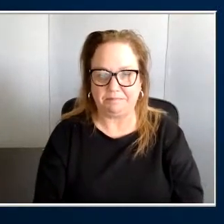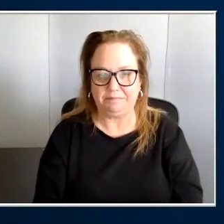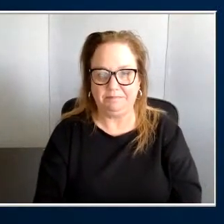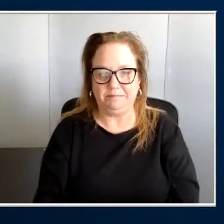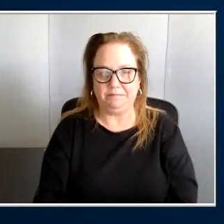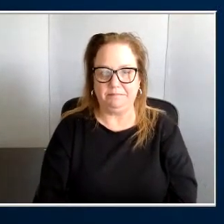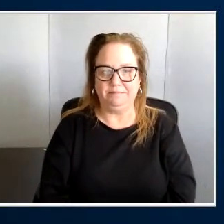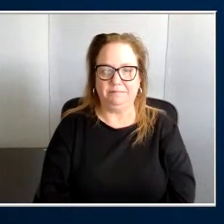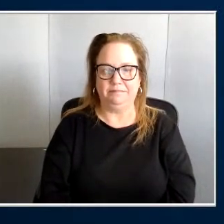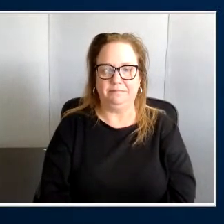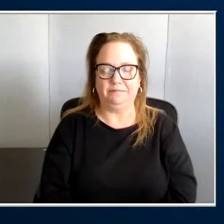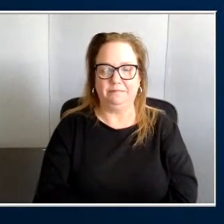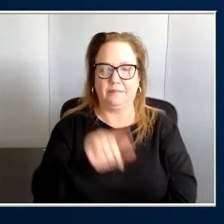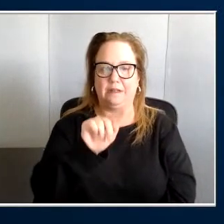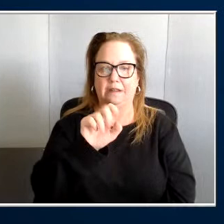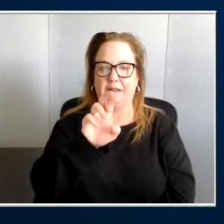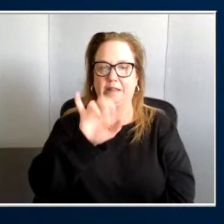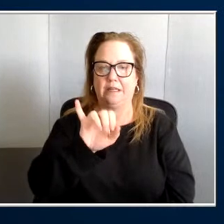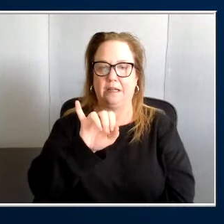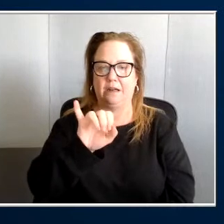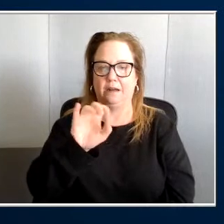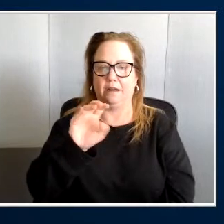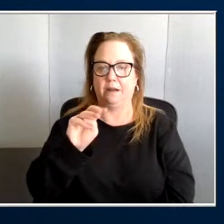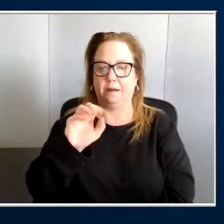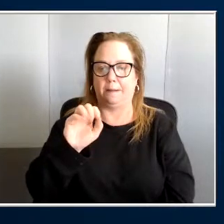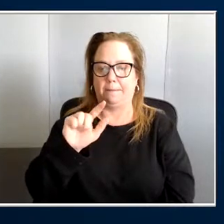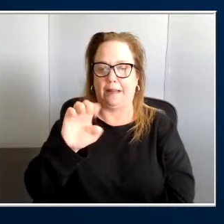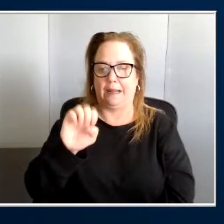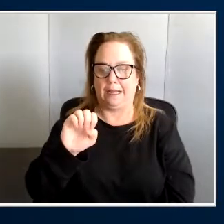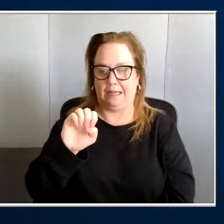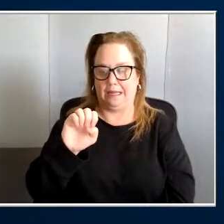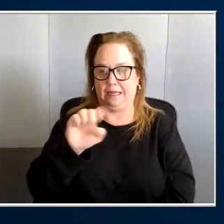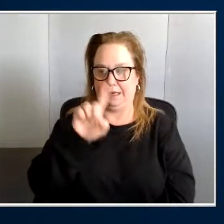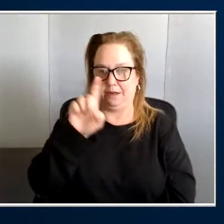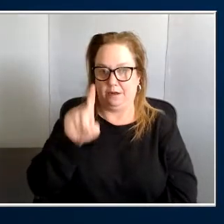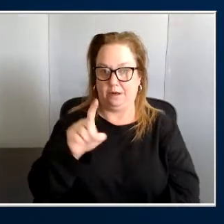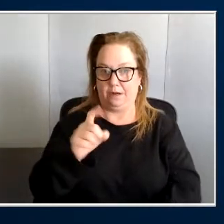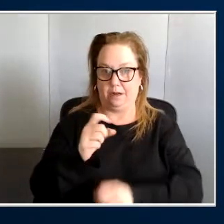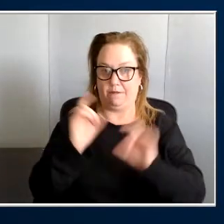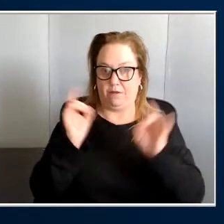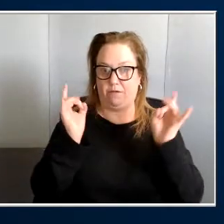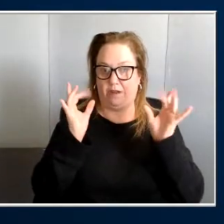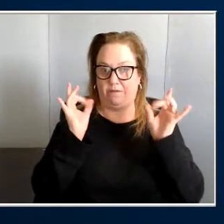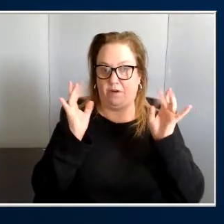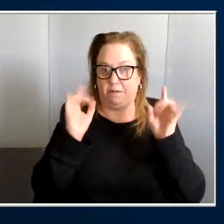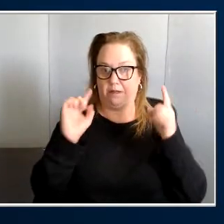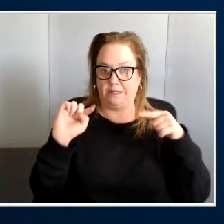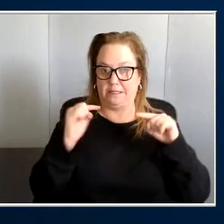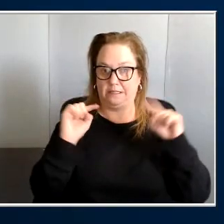Okay, and Terry has a question for Maggie. Maggie, have you played volleyball since the injury?